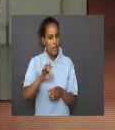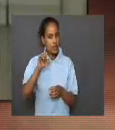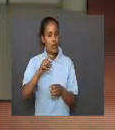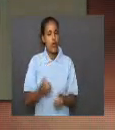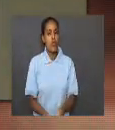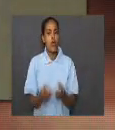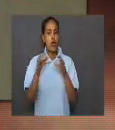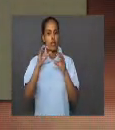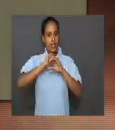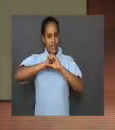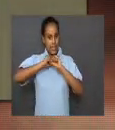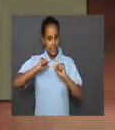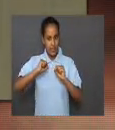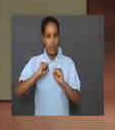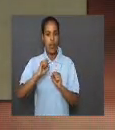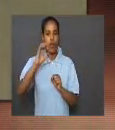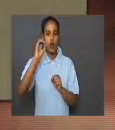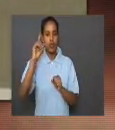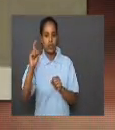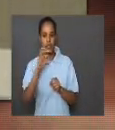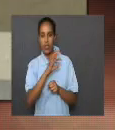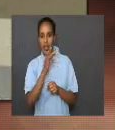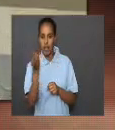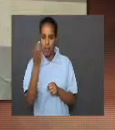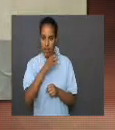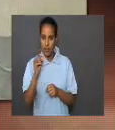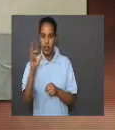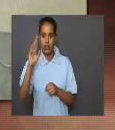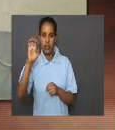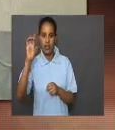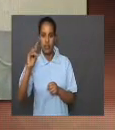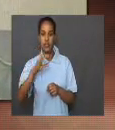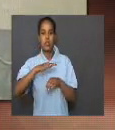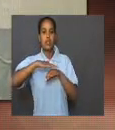more resistant to oxidation and reduction than water.